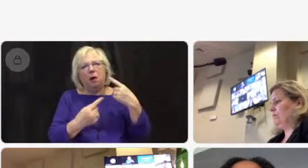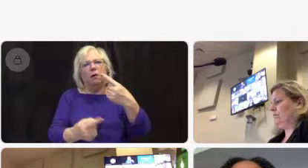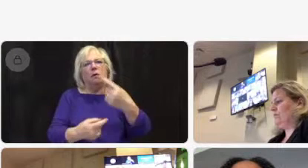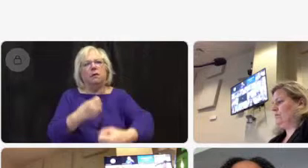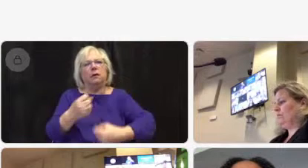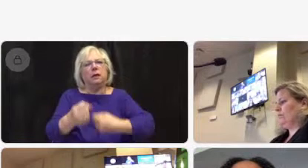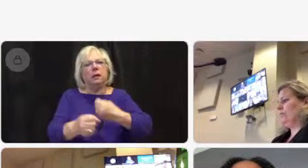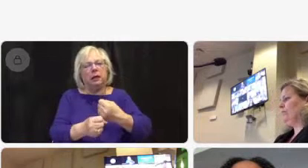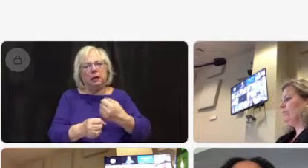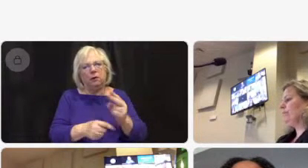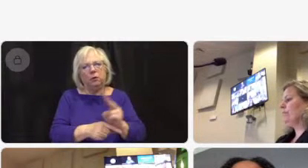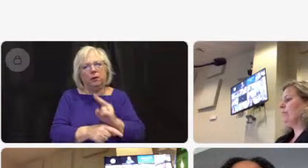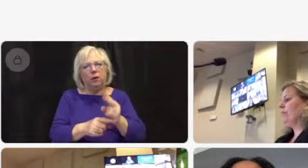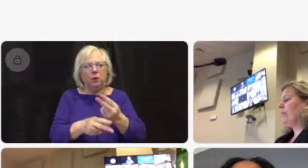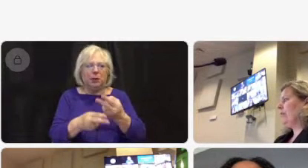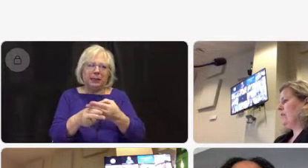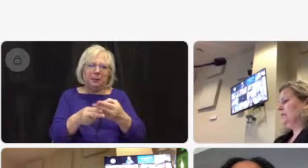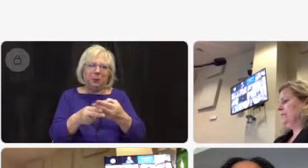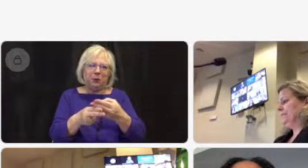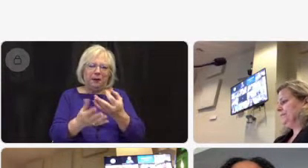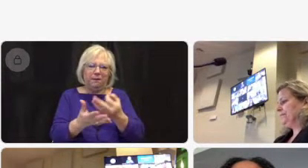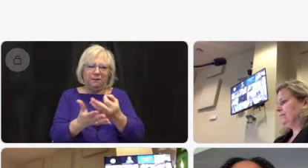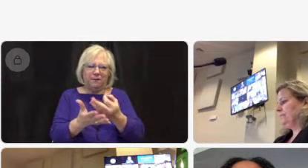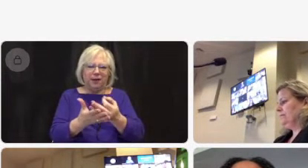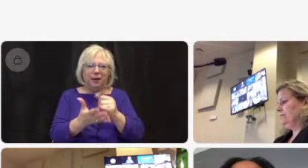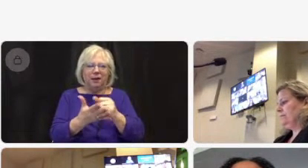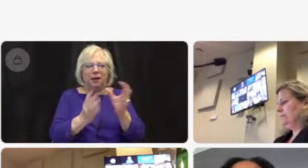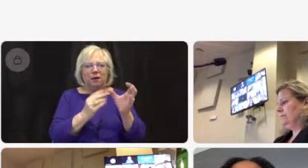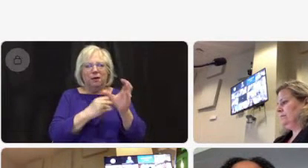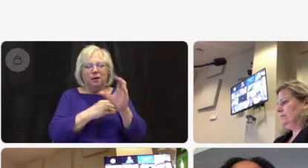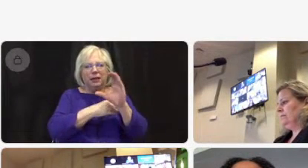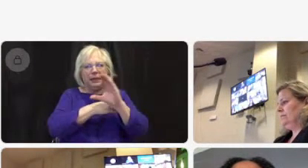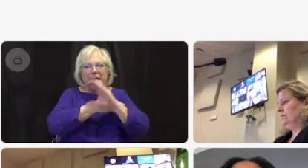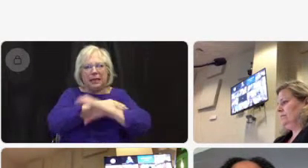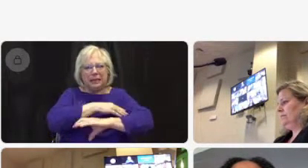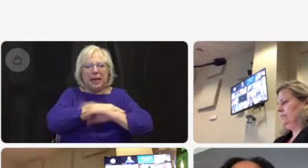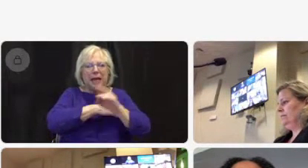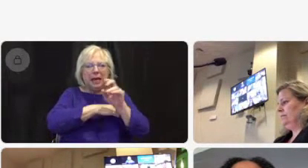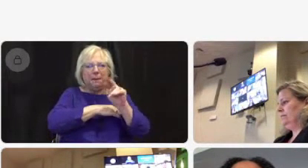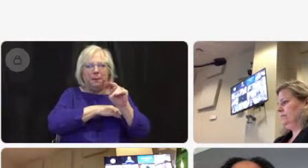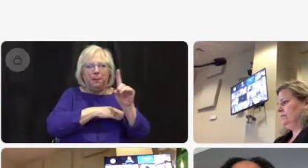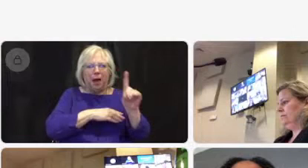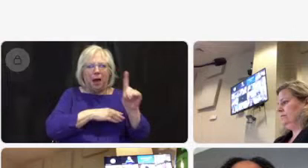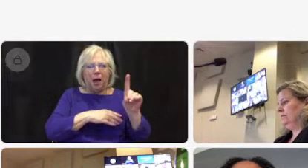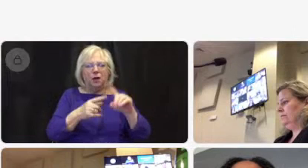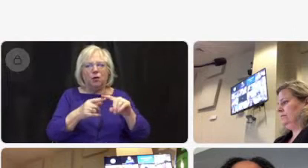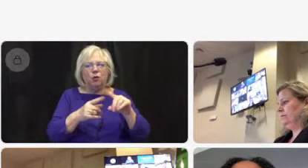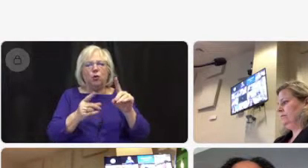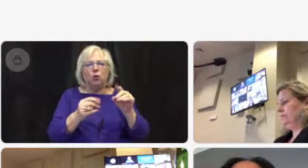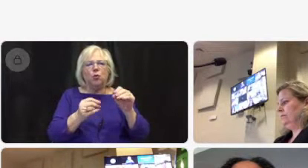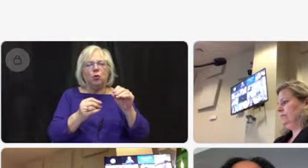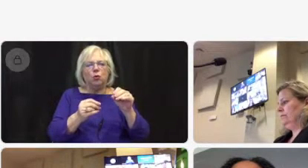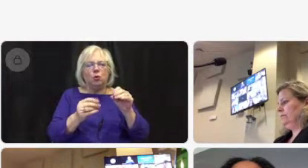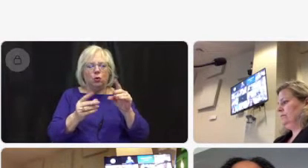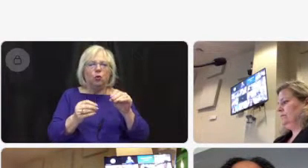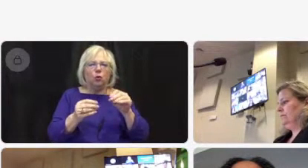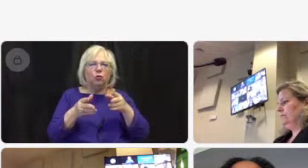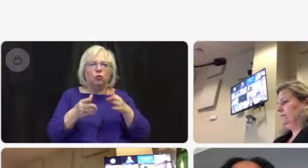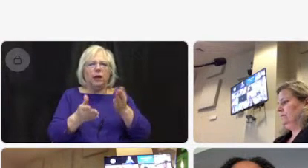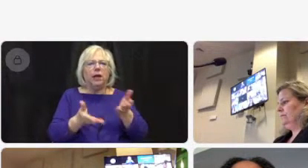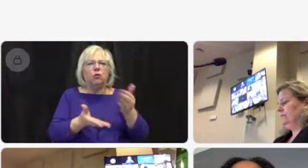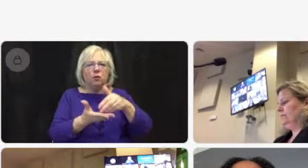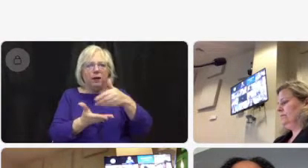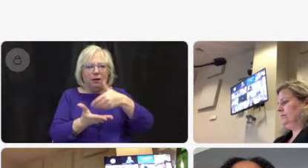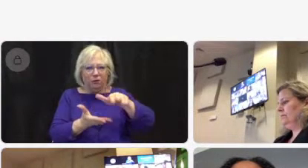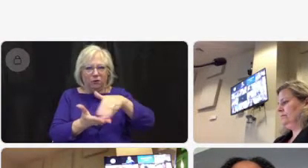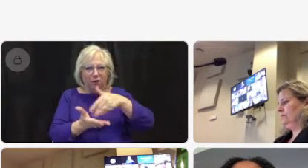have used temporary funds that are sunsetted bond issues to do street resurfacing. Street